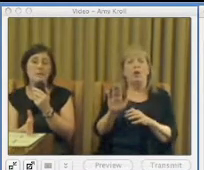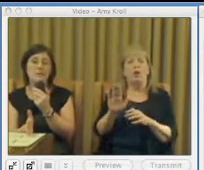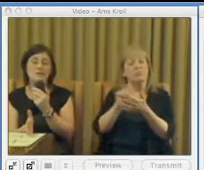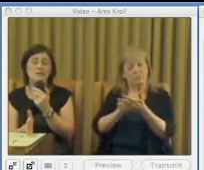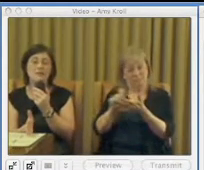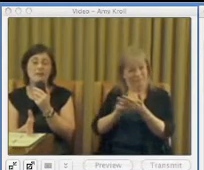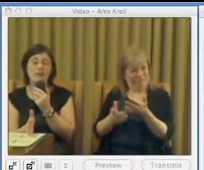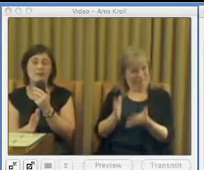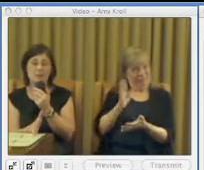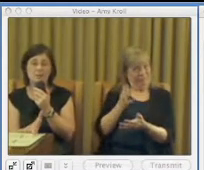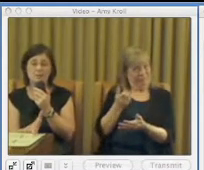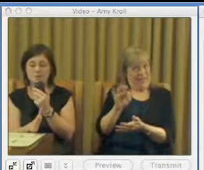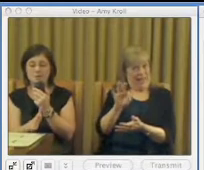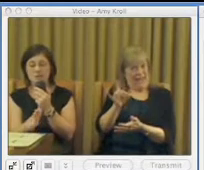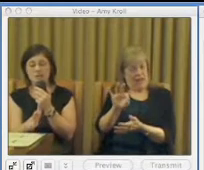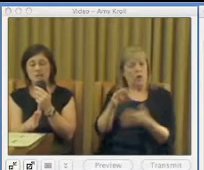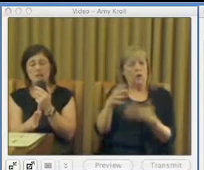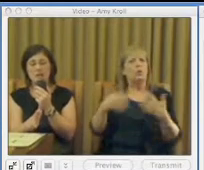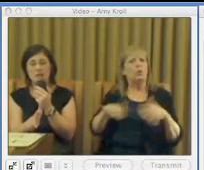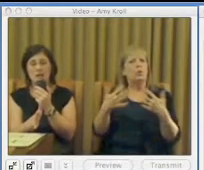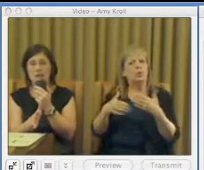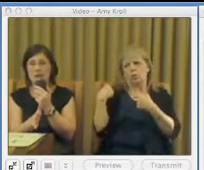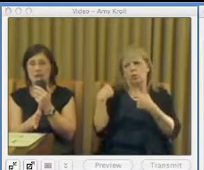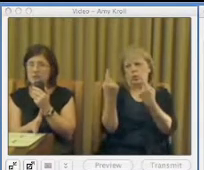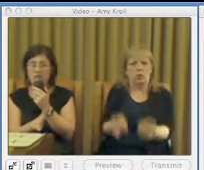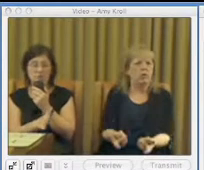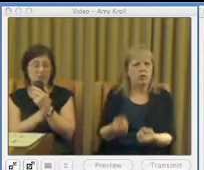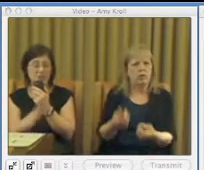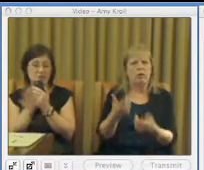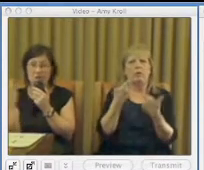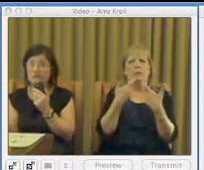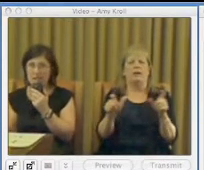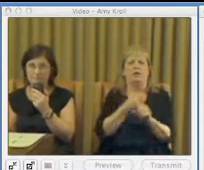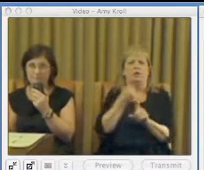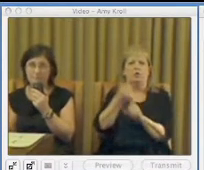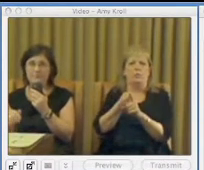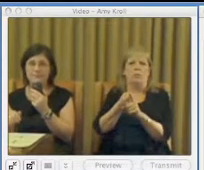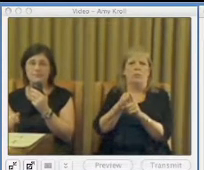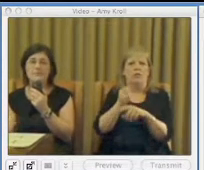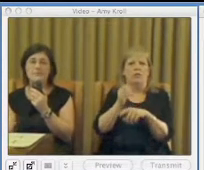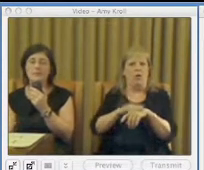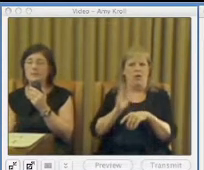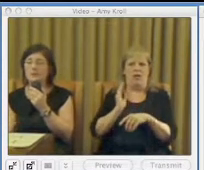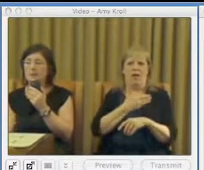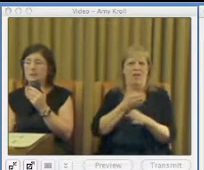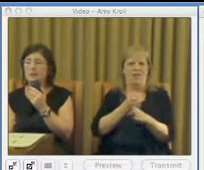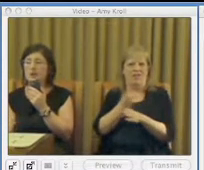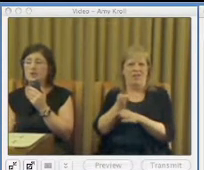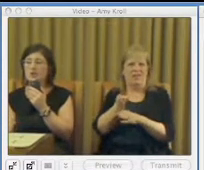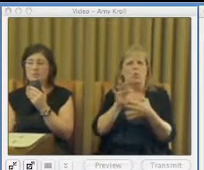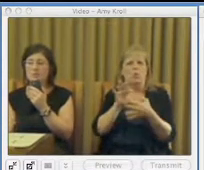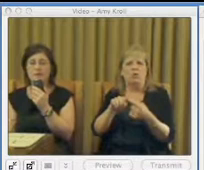1989. So her work has had a major impact on our field in community interpreting generally,